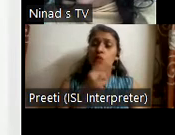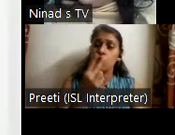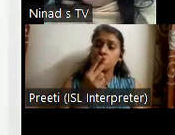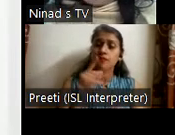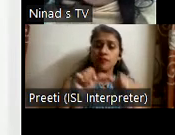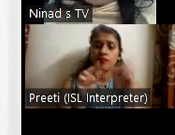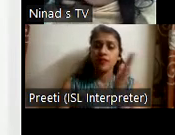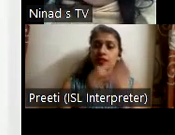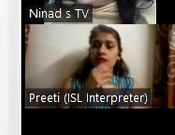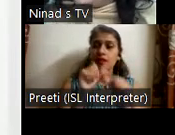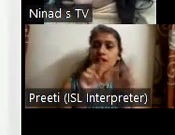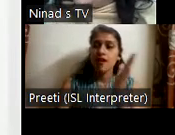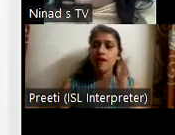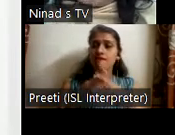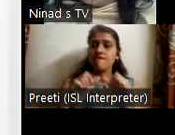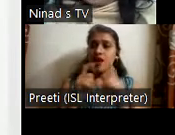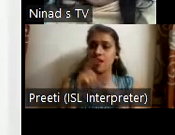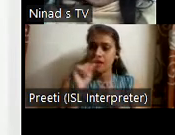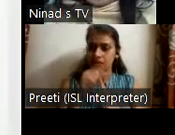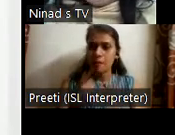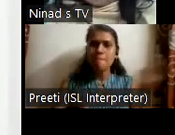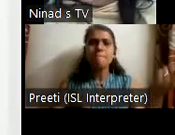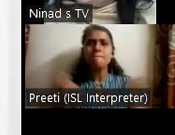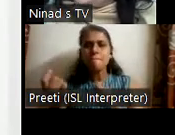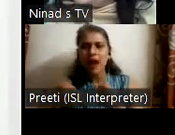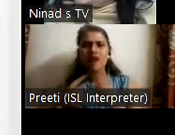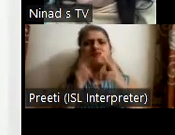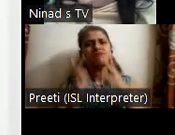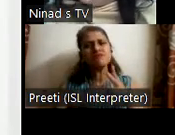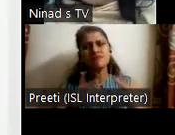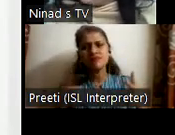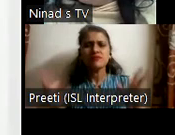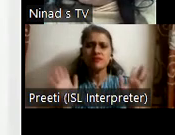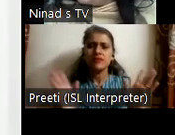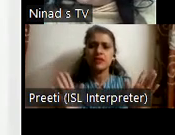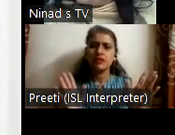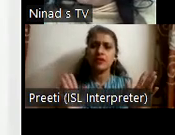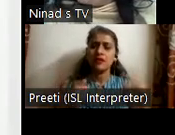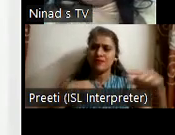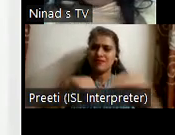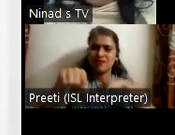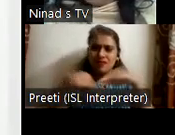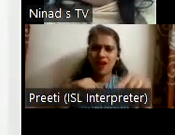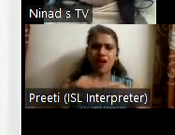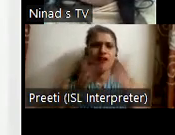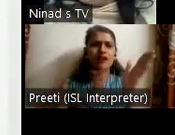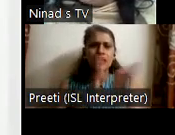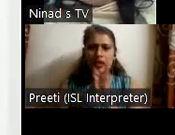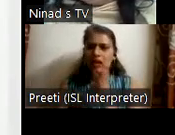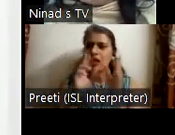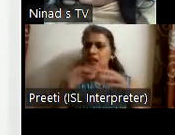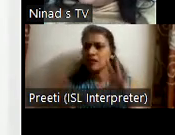PHCs, all this, the bus system, the bus services, the transportation, everything has to